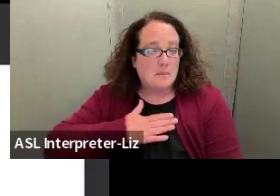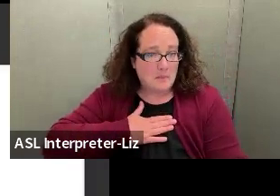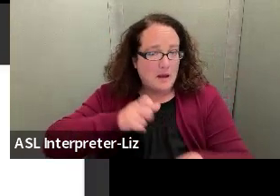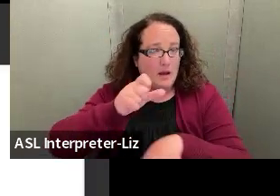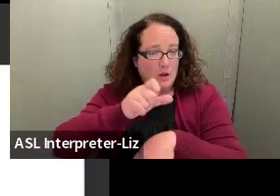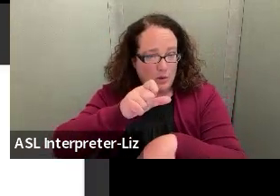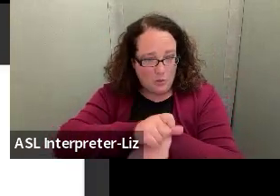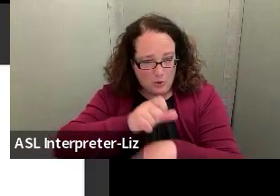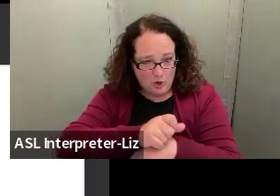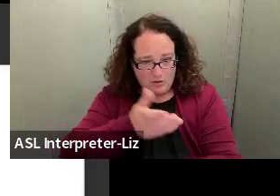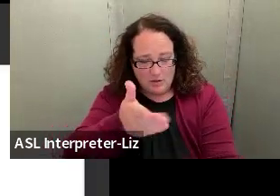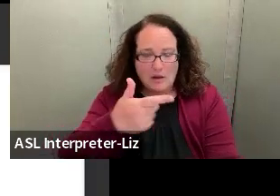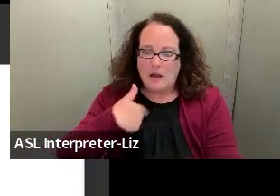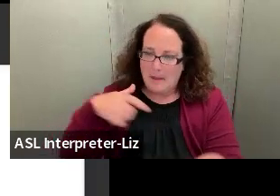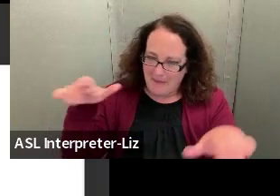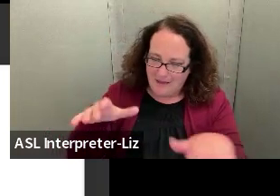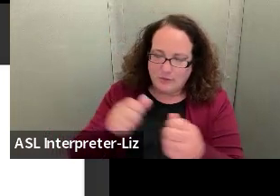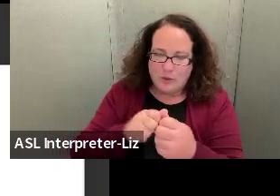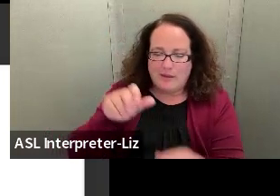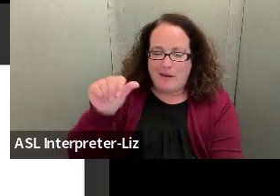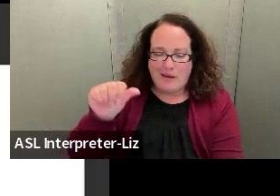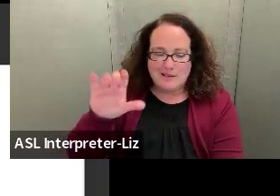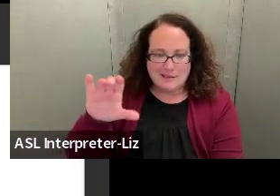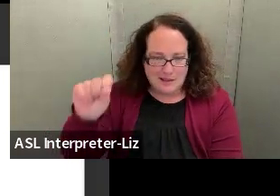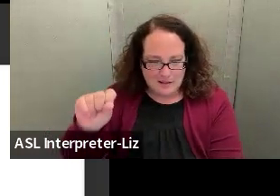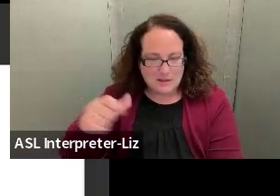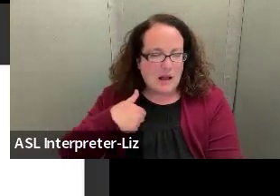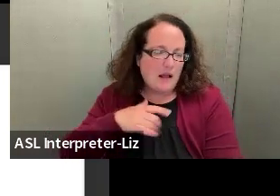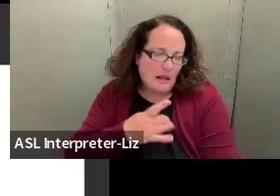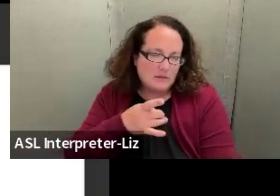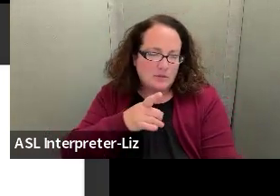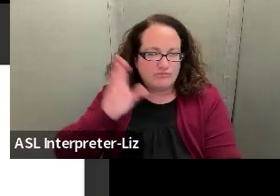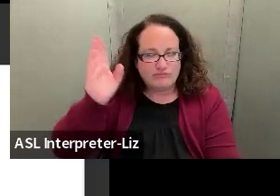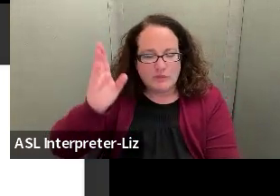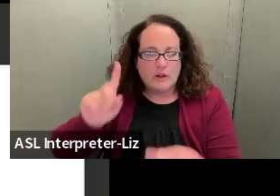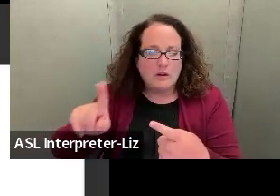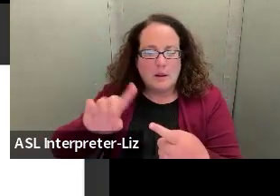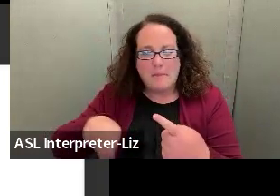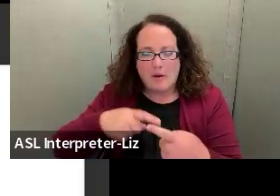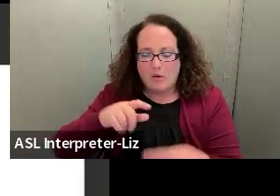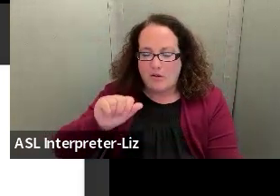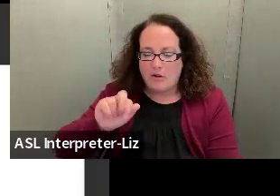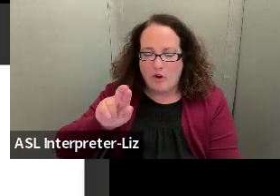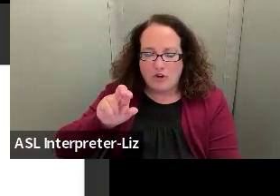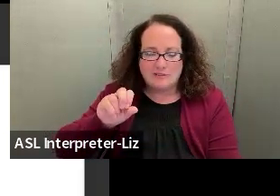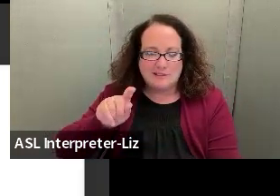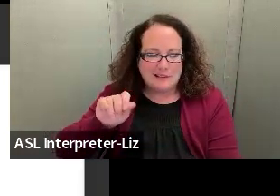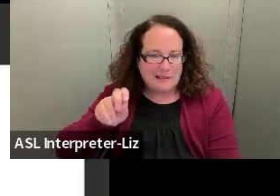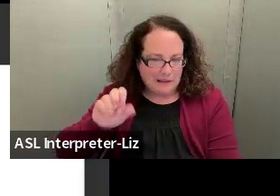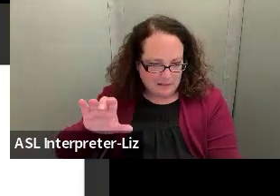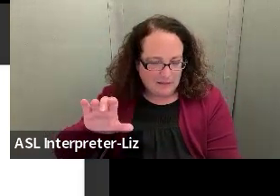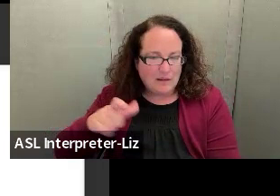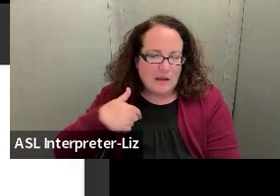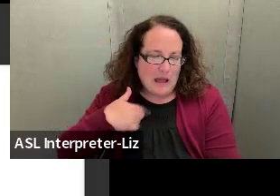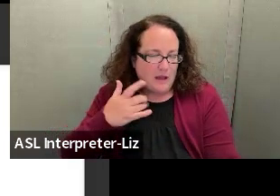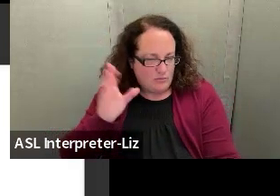pharmaceutical industry, I'm very active with the ACS, and I like to talk about arsenic. I gave my arsenic talk earlier today.